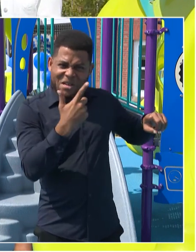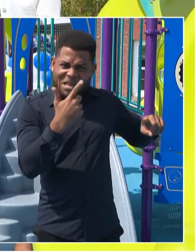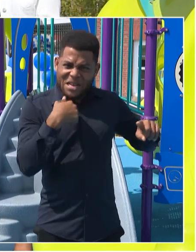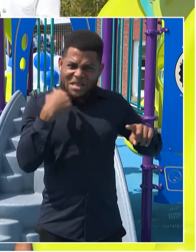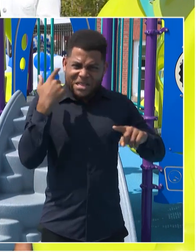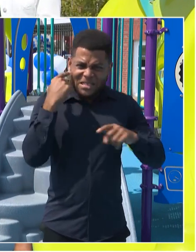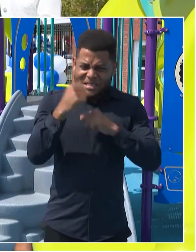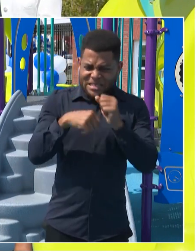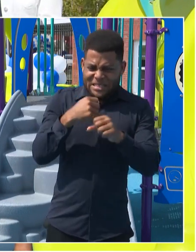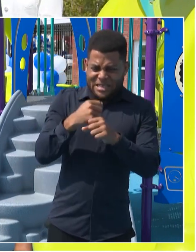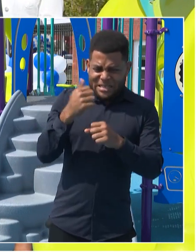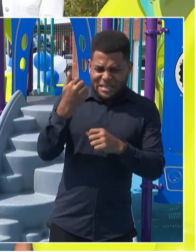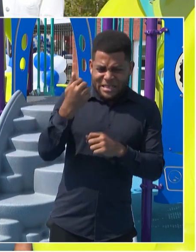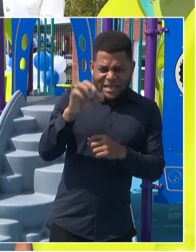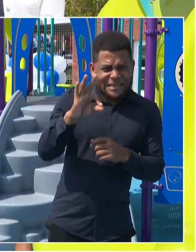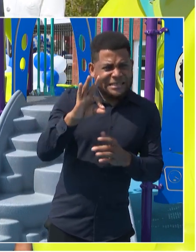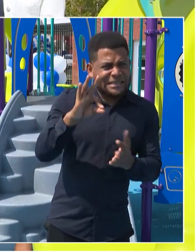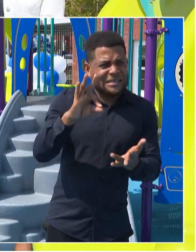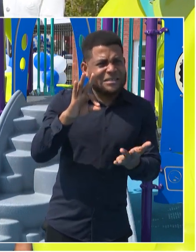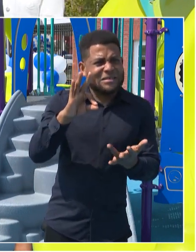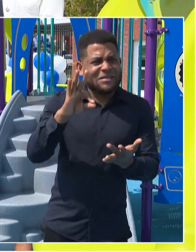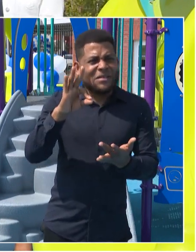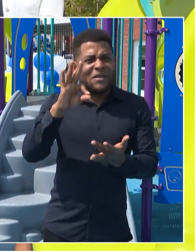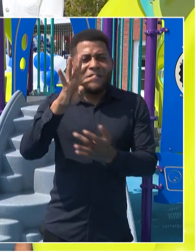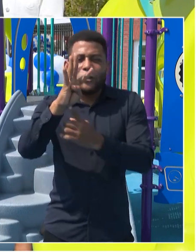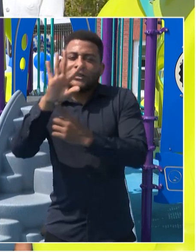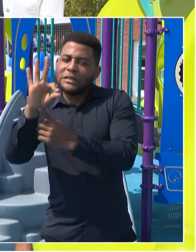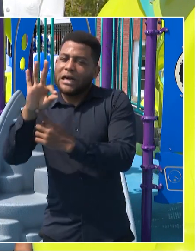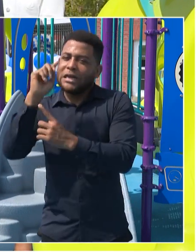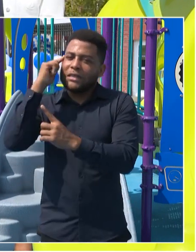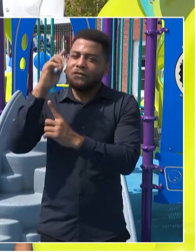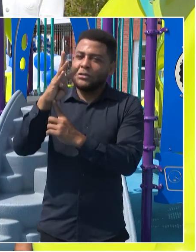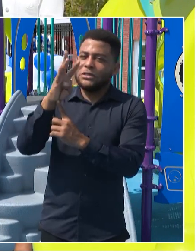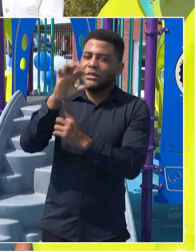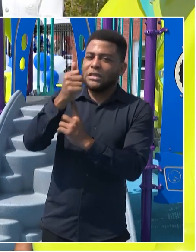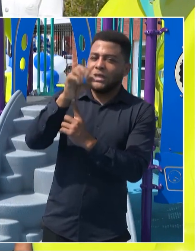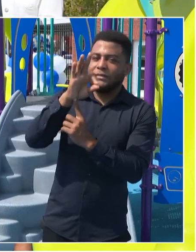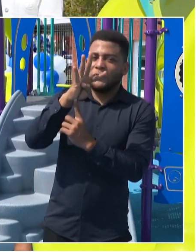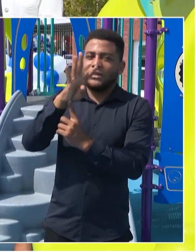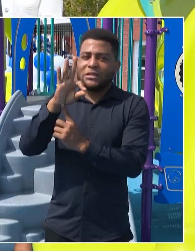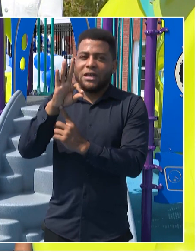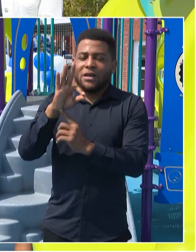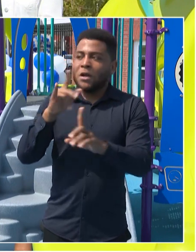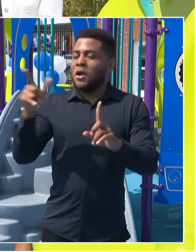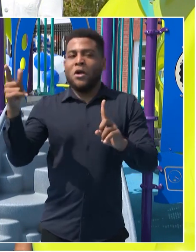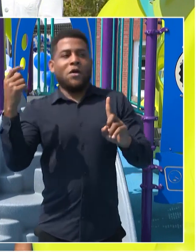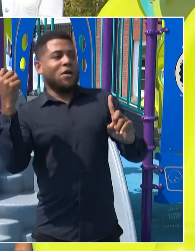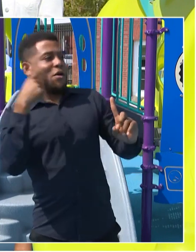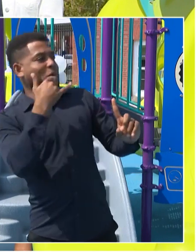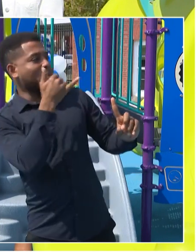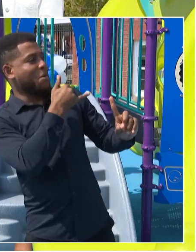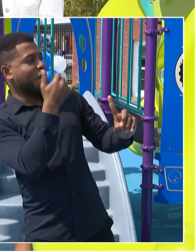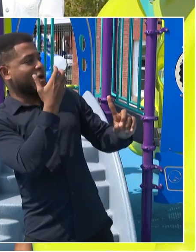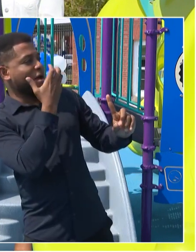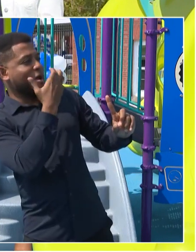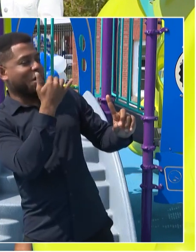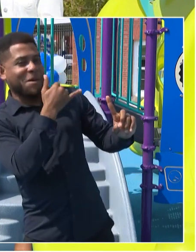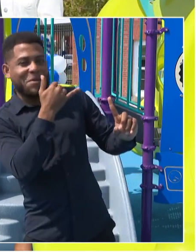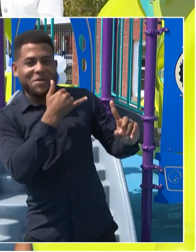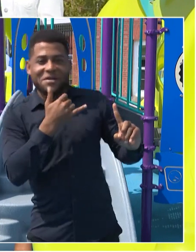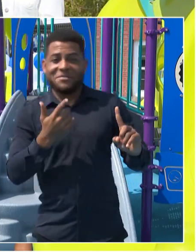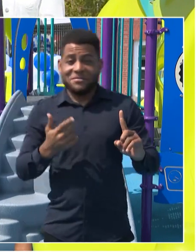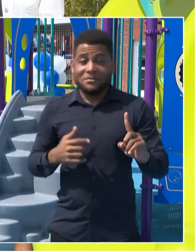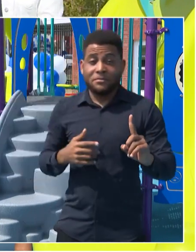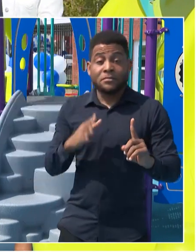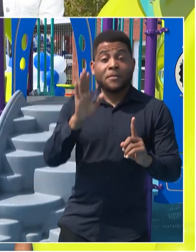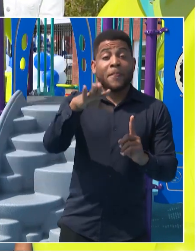So very special, and can't wait for her to see this beautiful facility, just like it's educated Washingtonians from previous